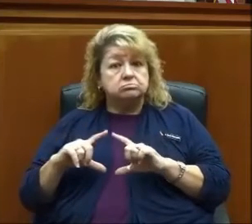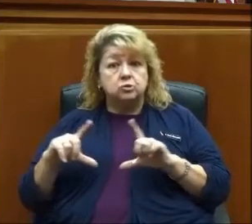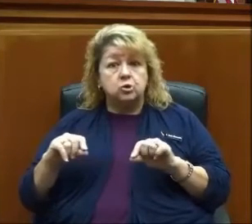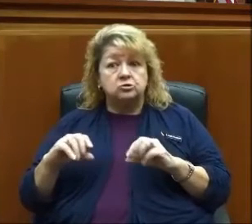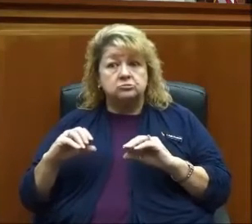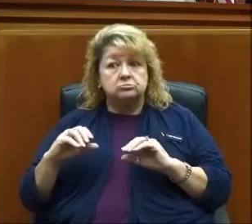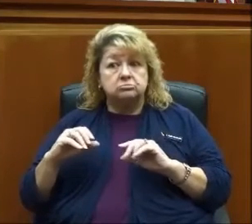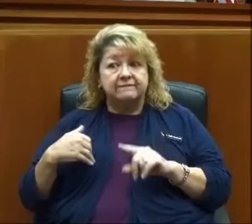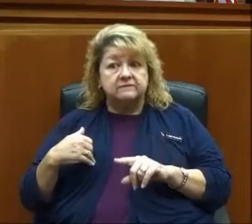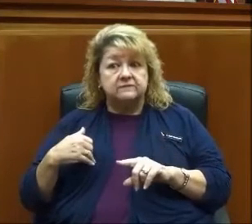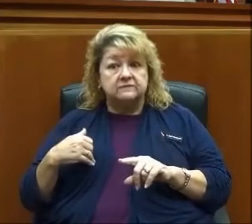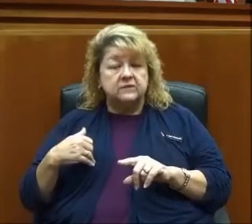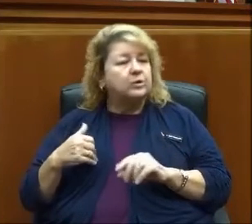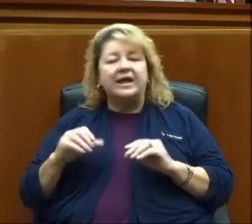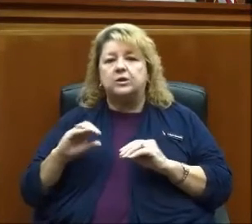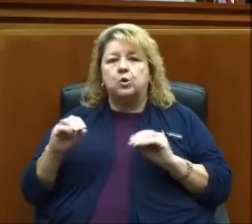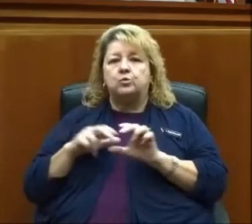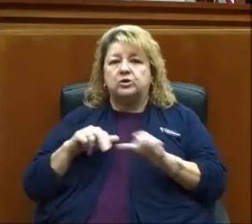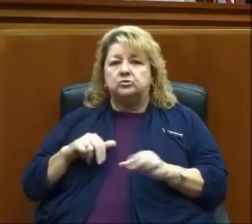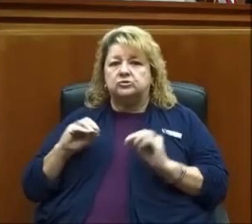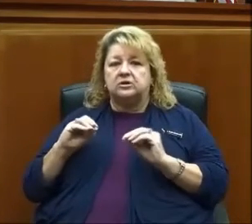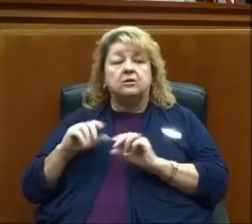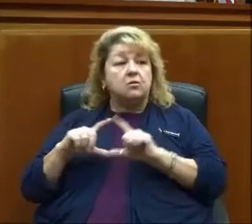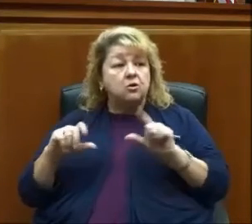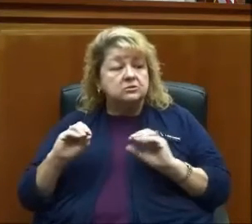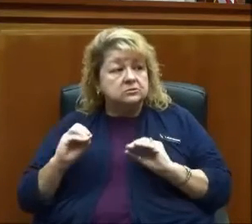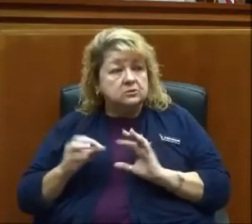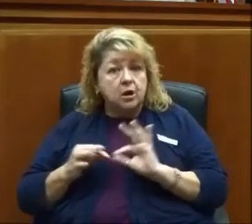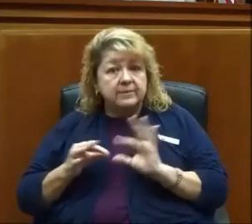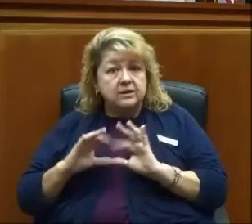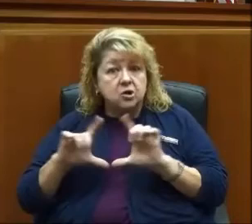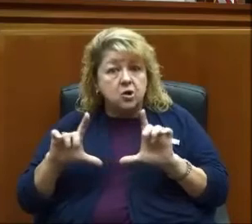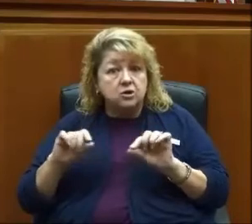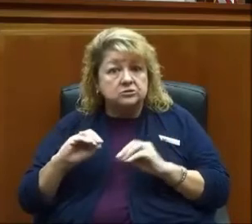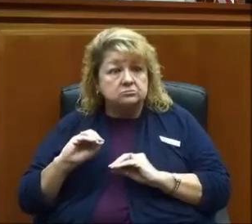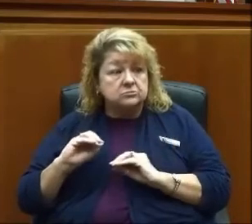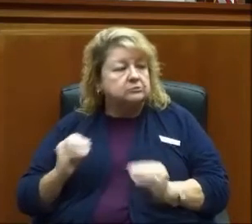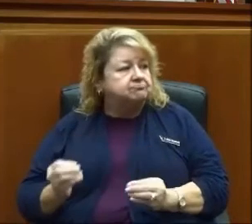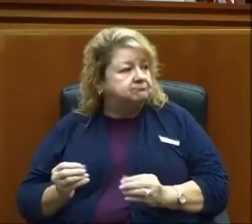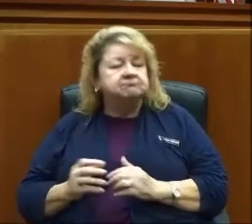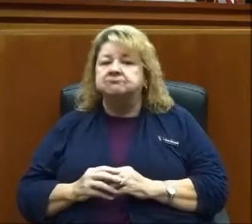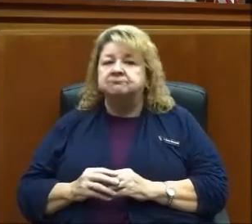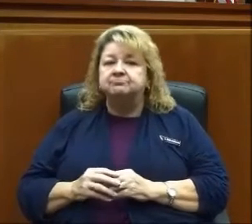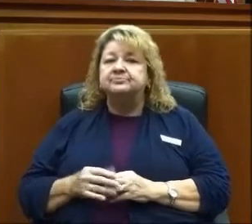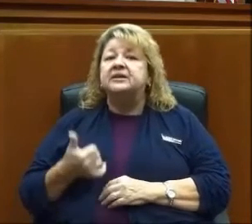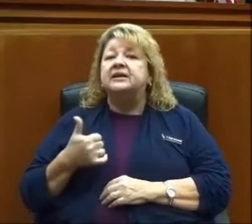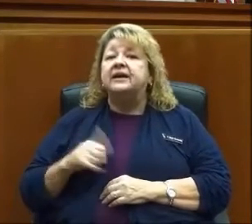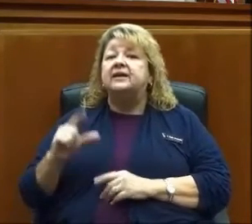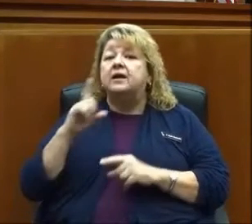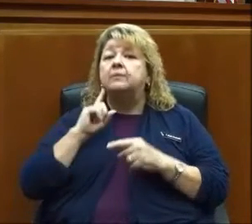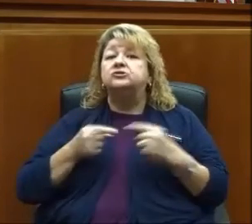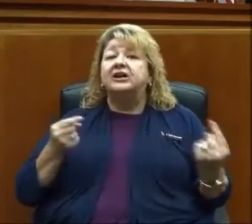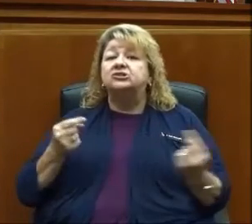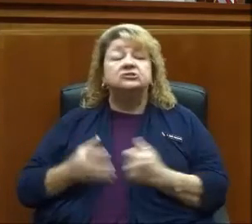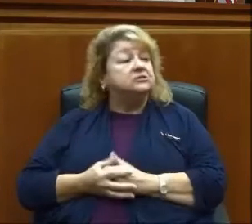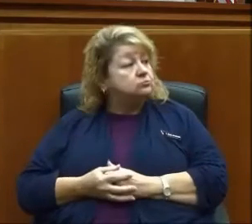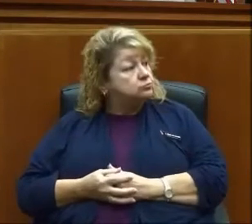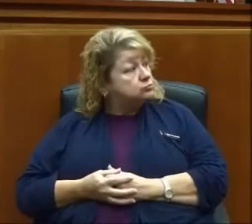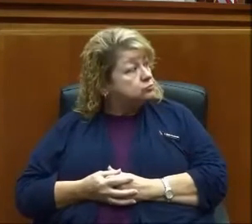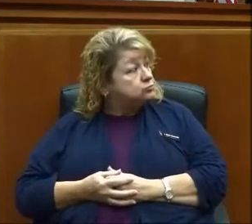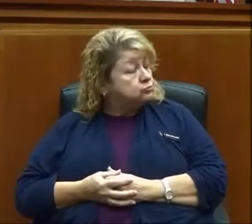Any cards? Comment cards. Okay, seeing none. Do we have any objections to the